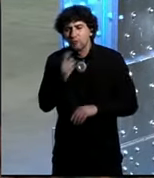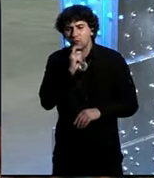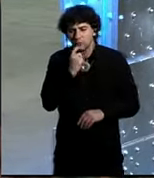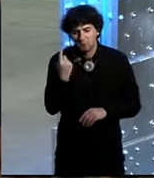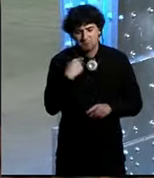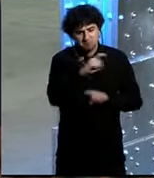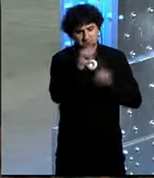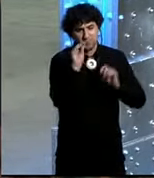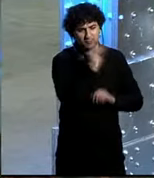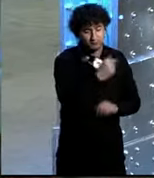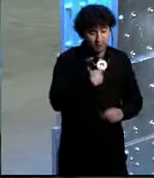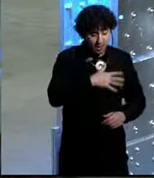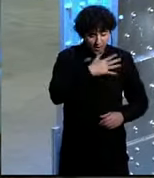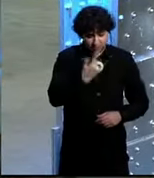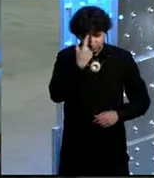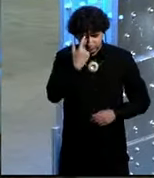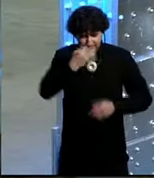representability of some groups?